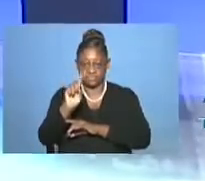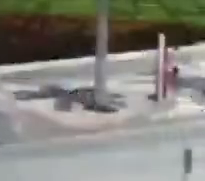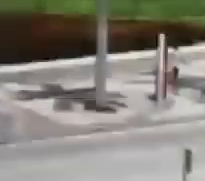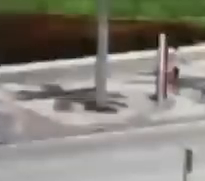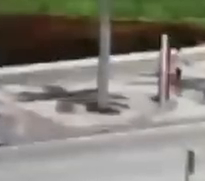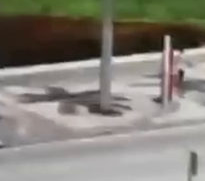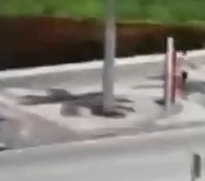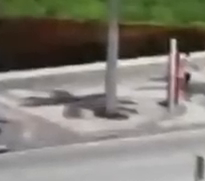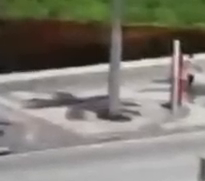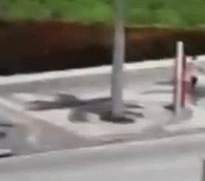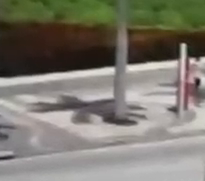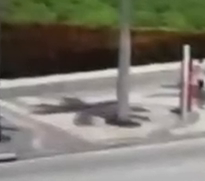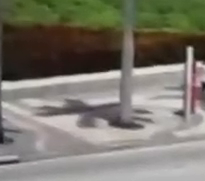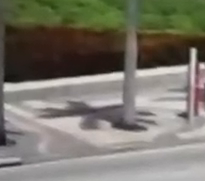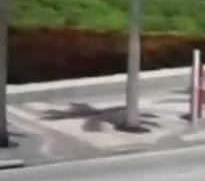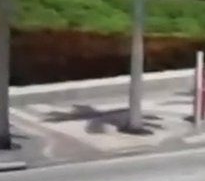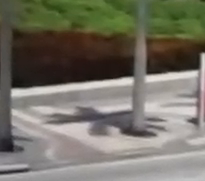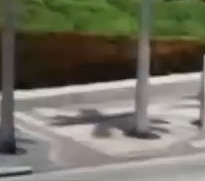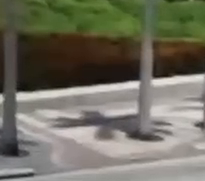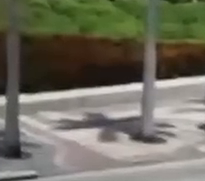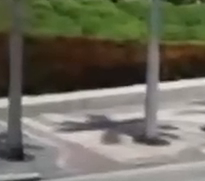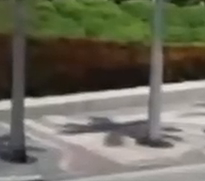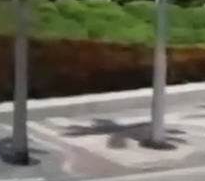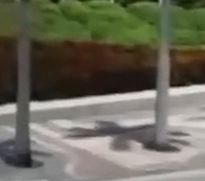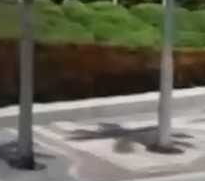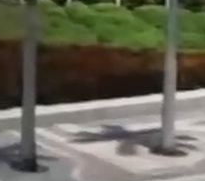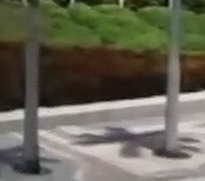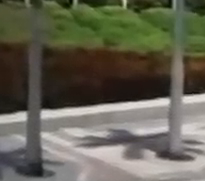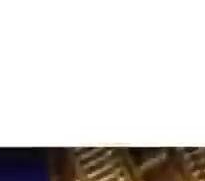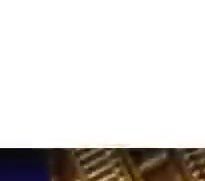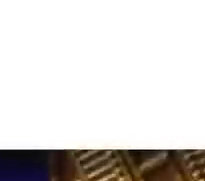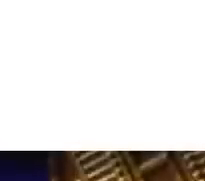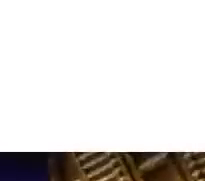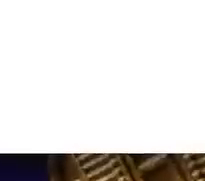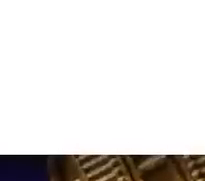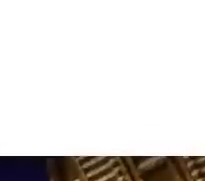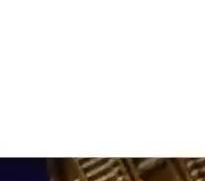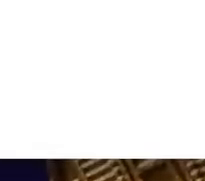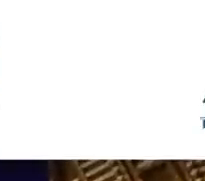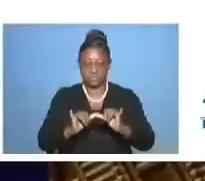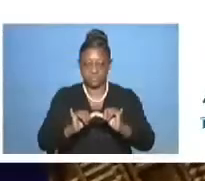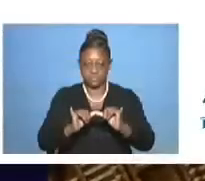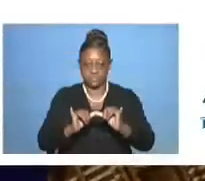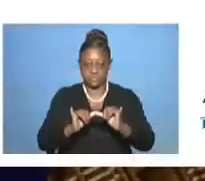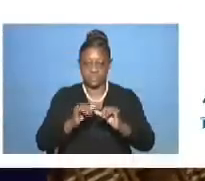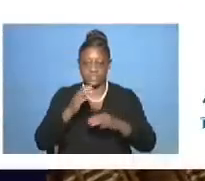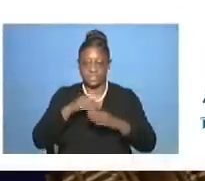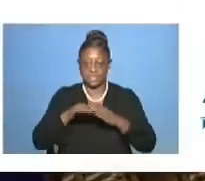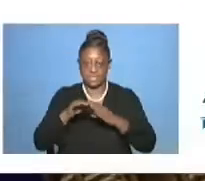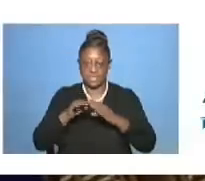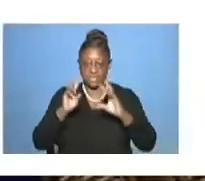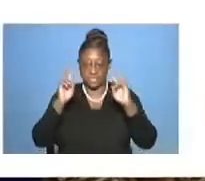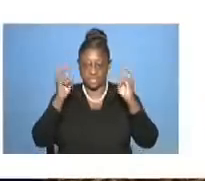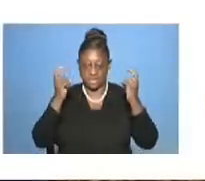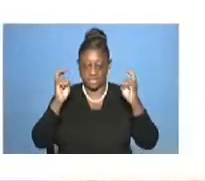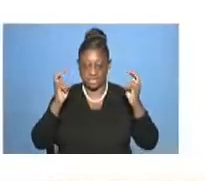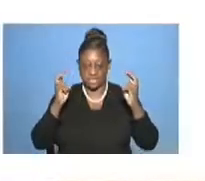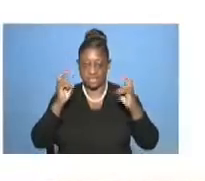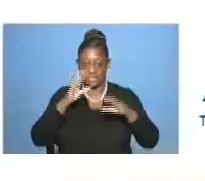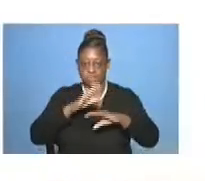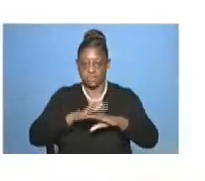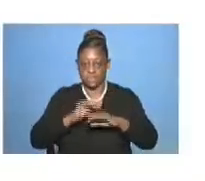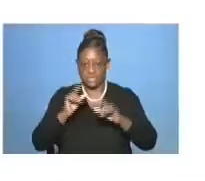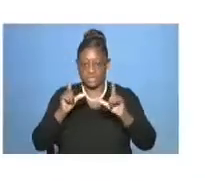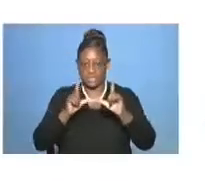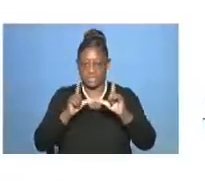global cryptocurrency exchange's startling collapse continues to dominate headlines. And this includes online